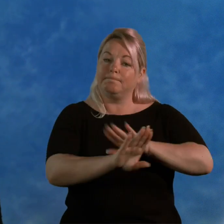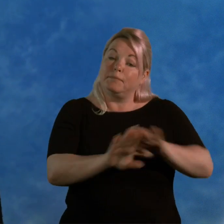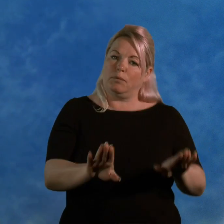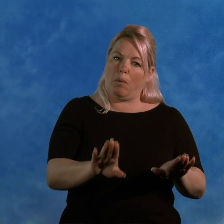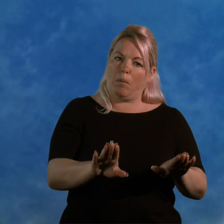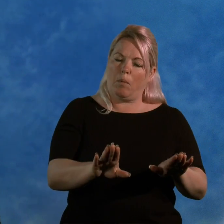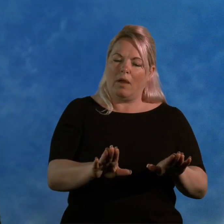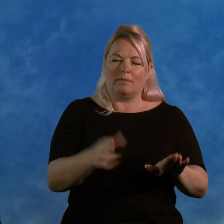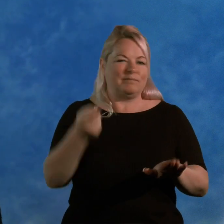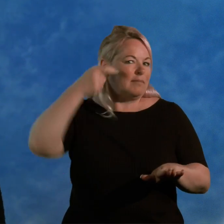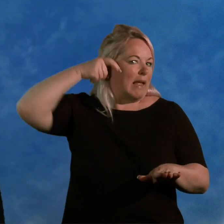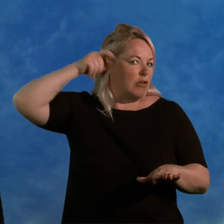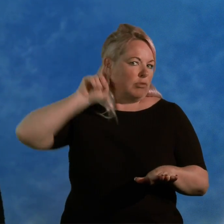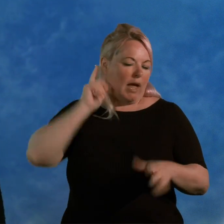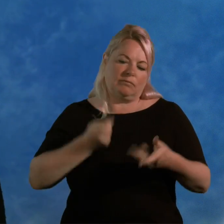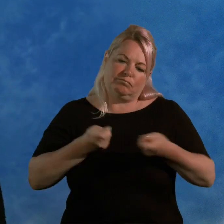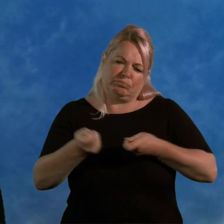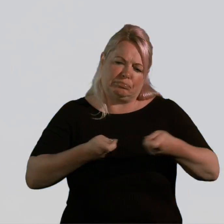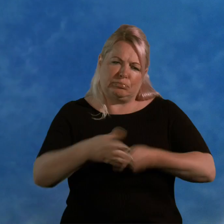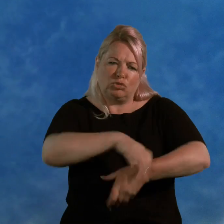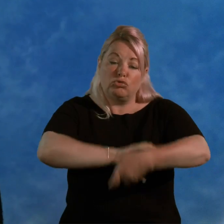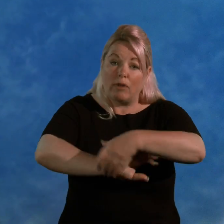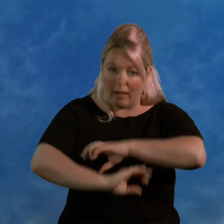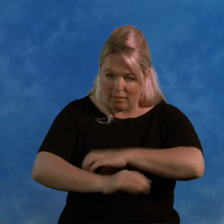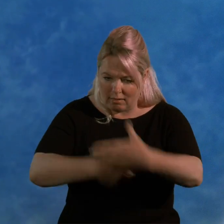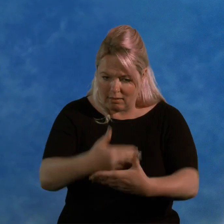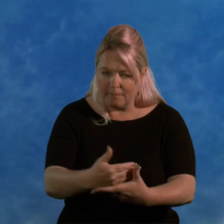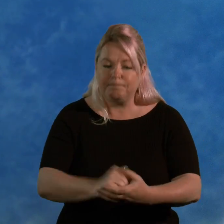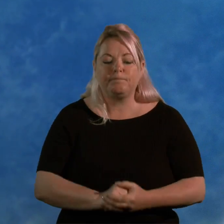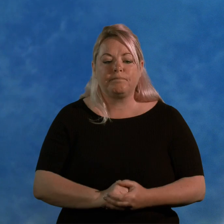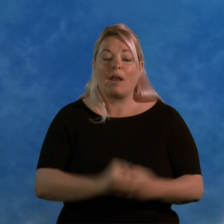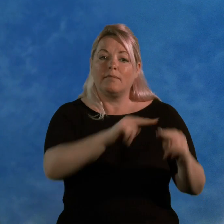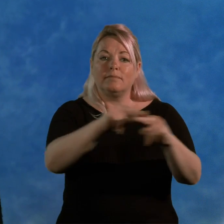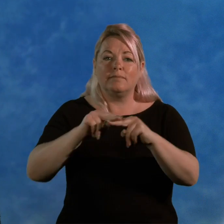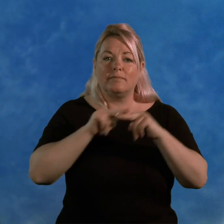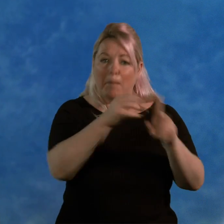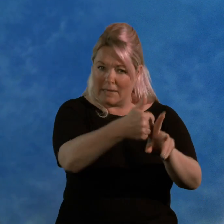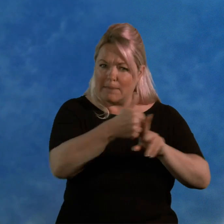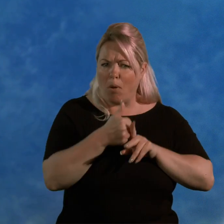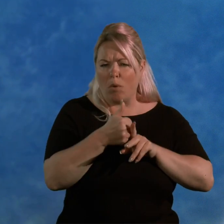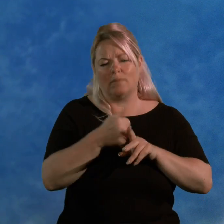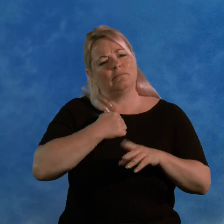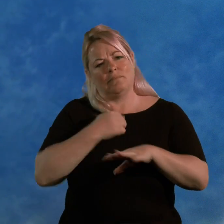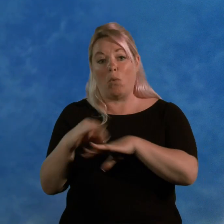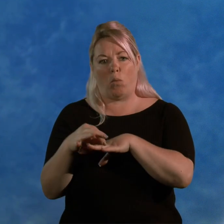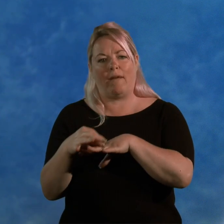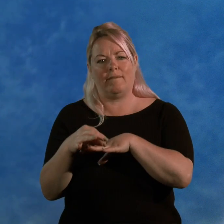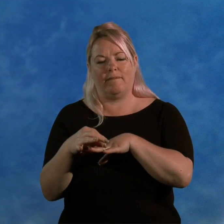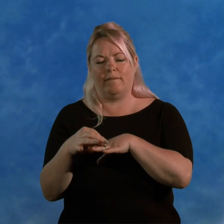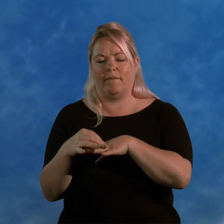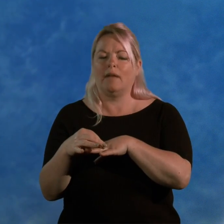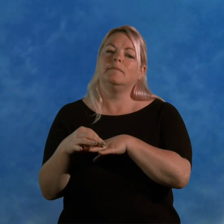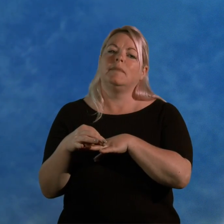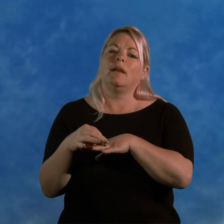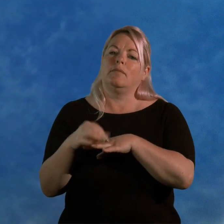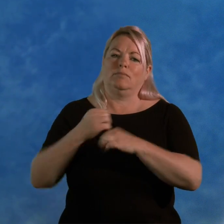and struggled on with the hearing aid that I had. Well, I had a lot of family support, particularly from my wife, where we